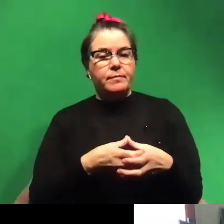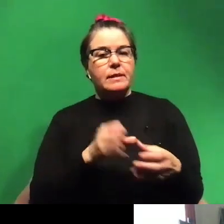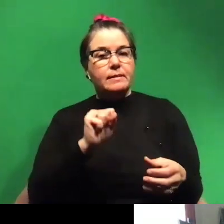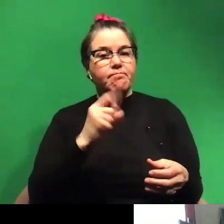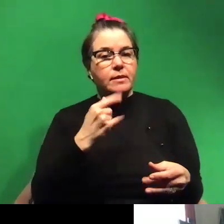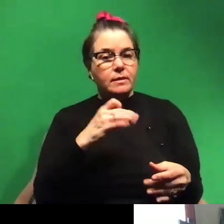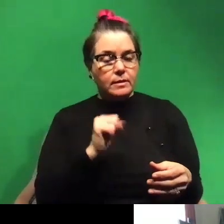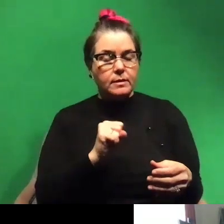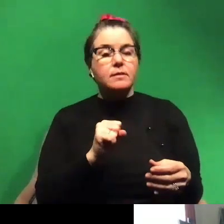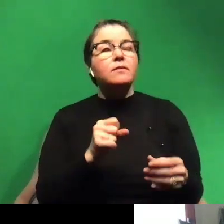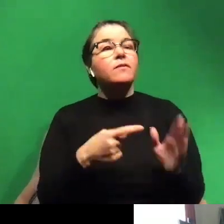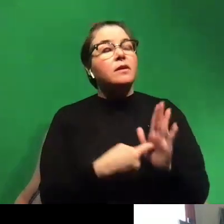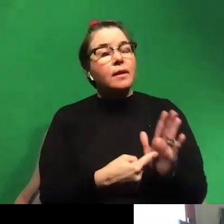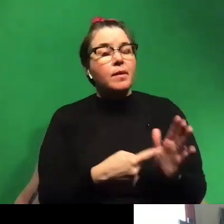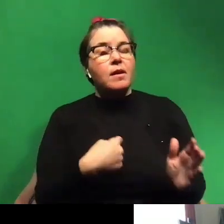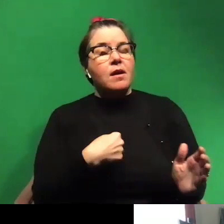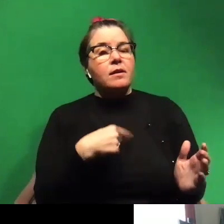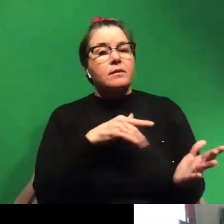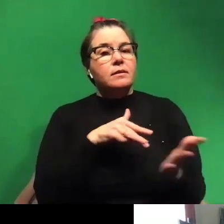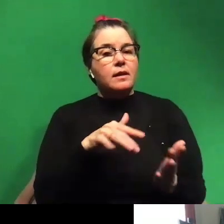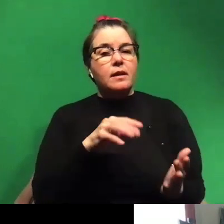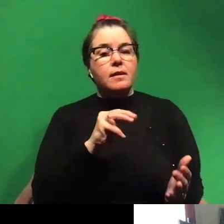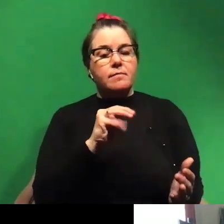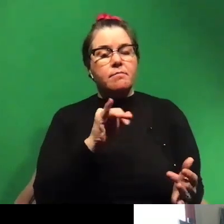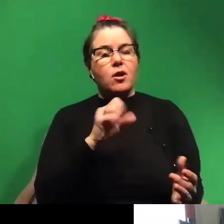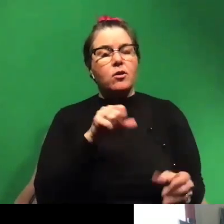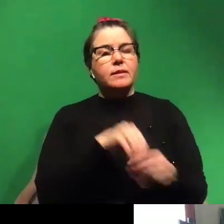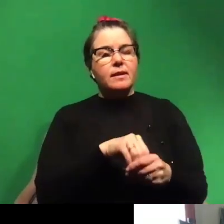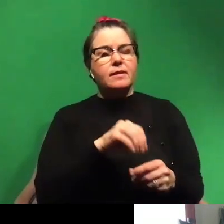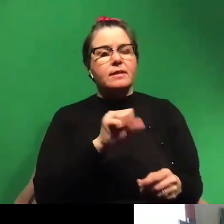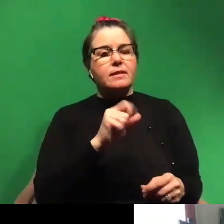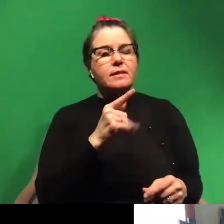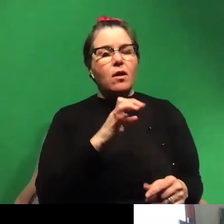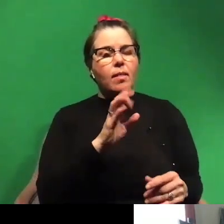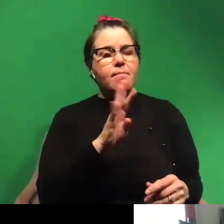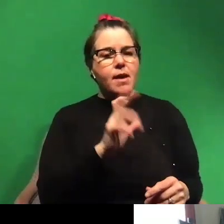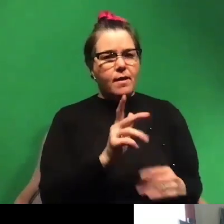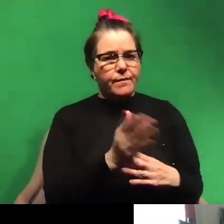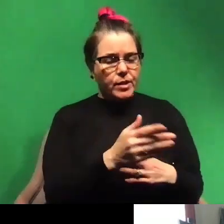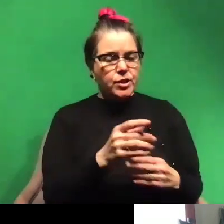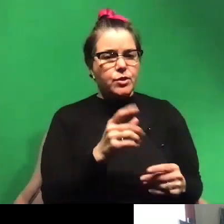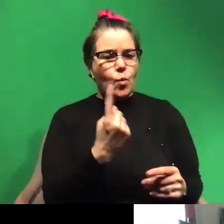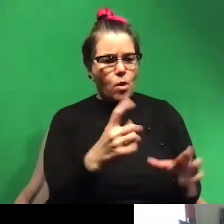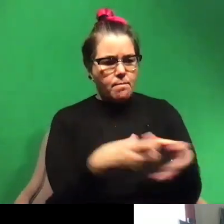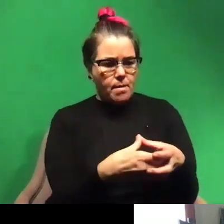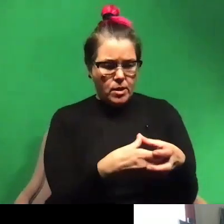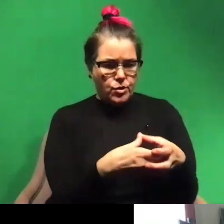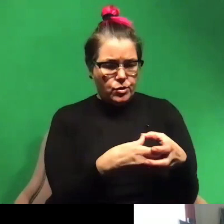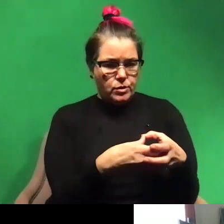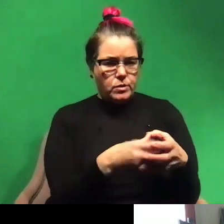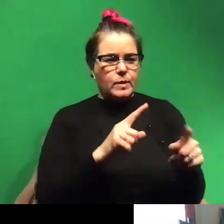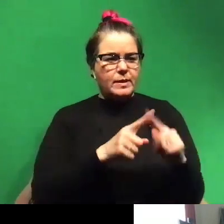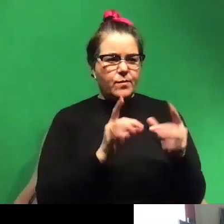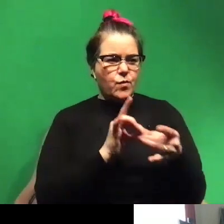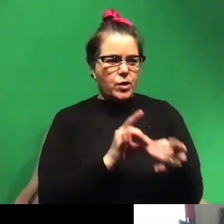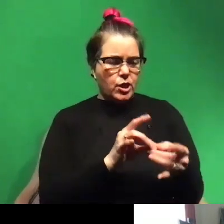species. So for example, when we study microbes in stickleback and we look at one population, we see a different relationship